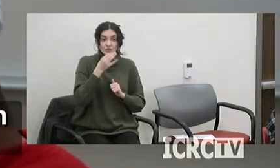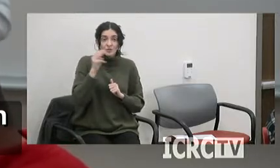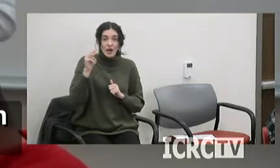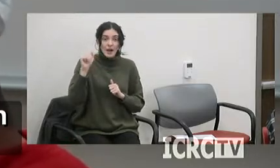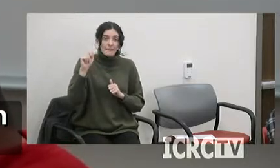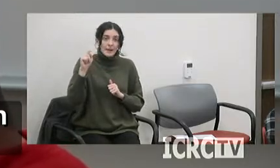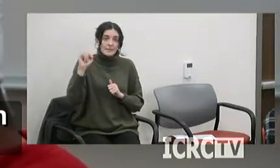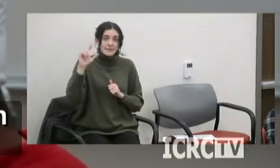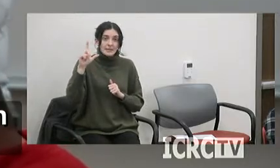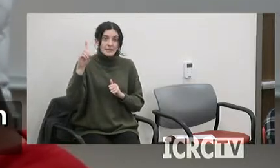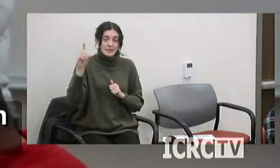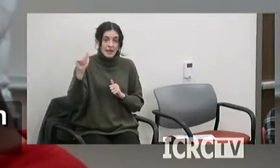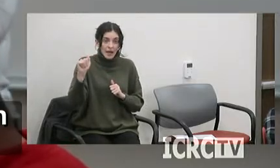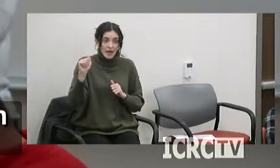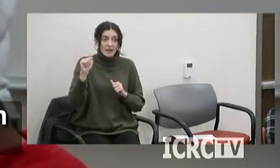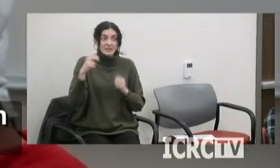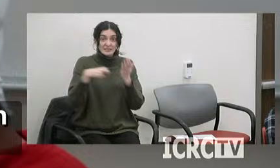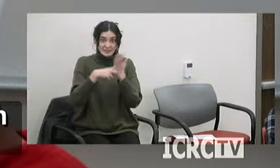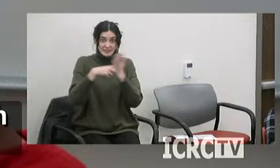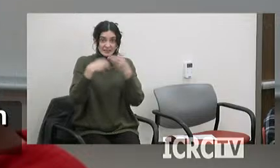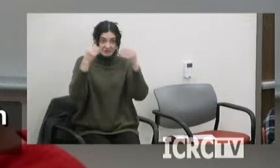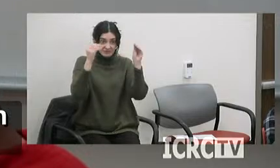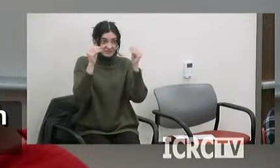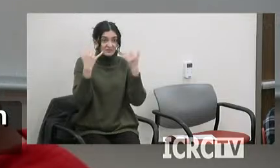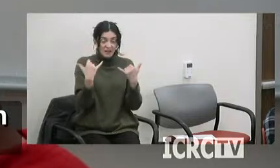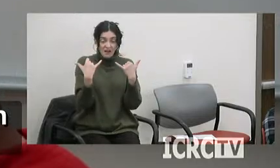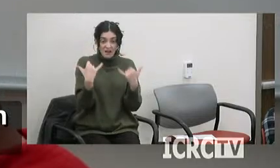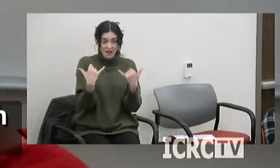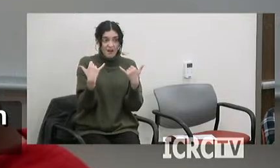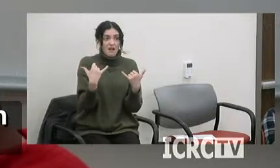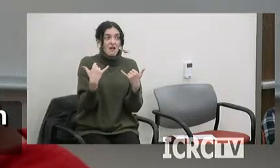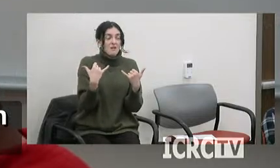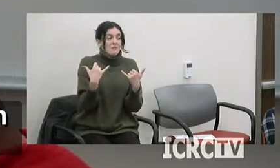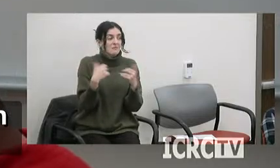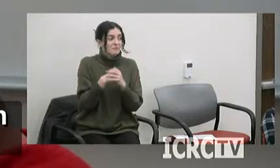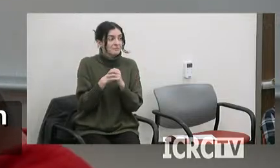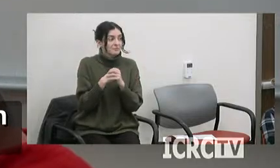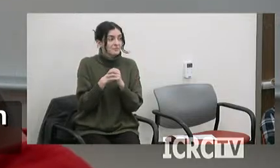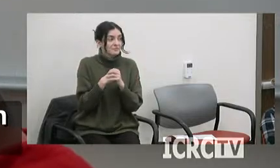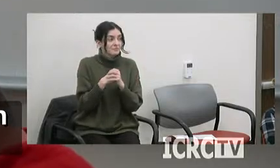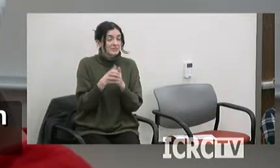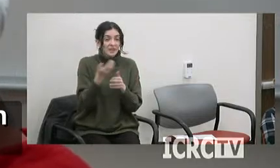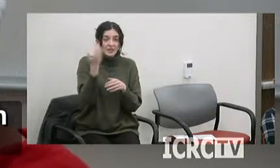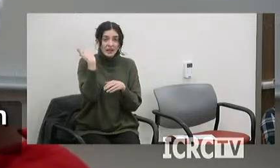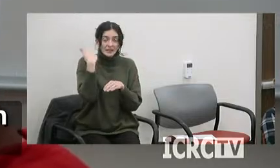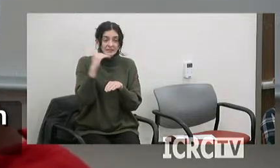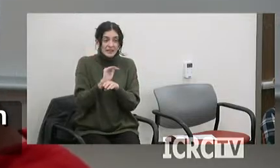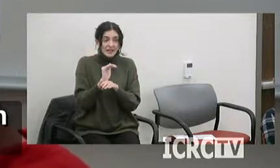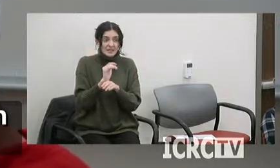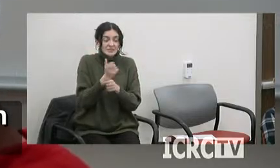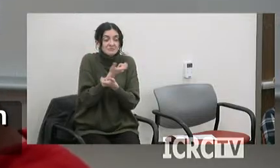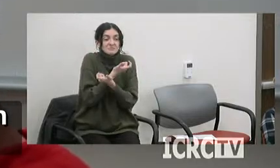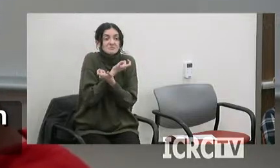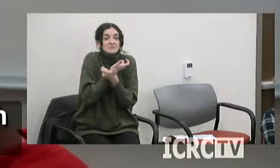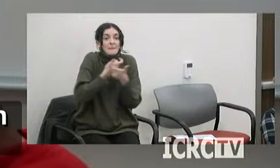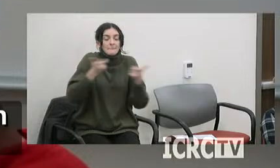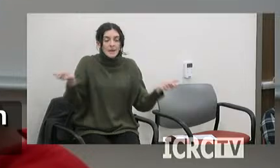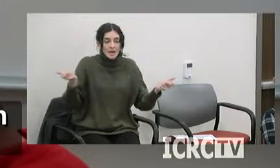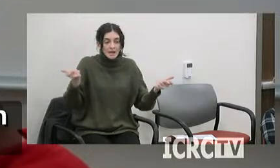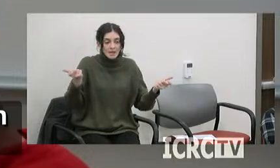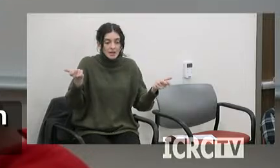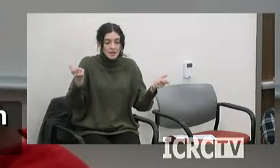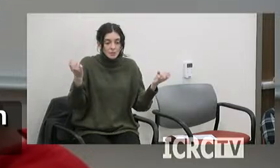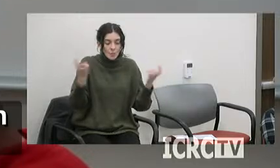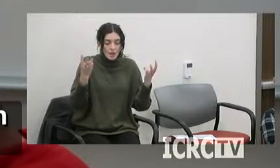sale now. And last night, we concluded our biggest winter performance season, I believe,